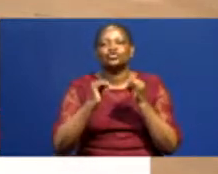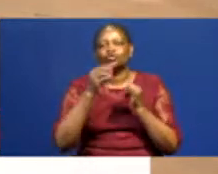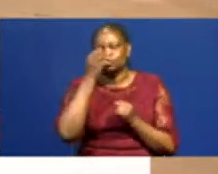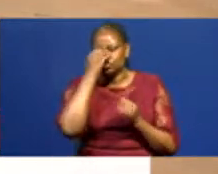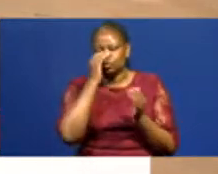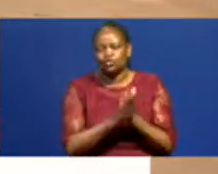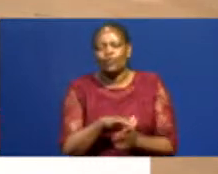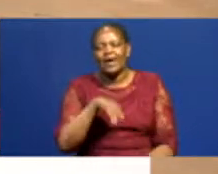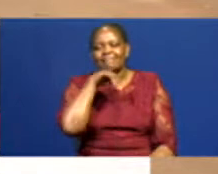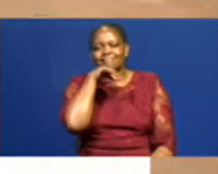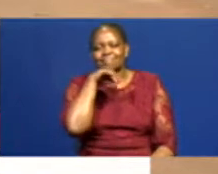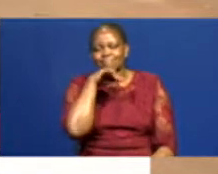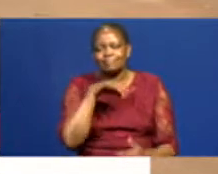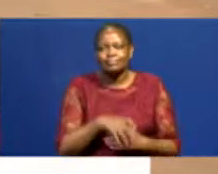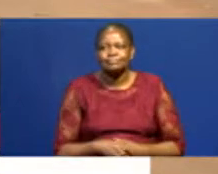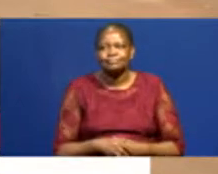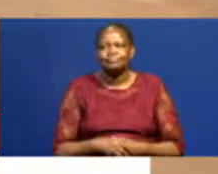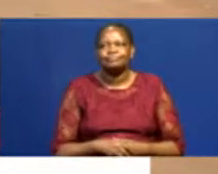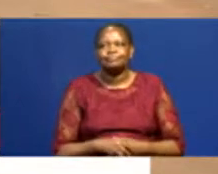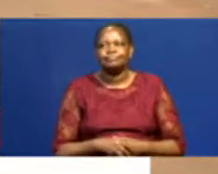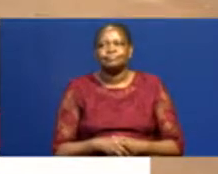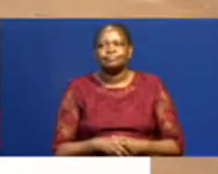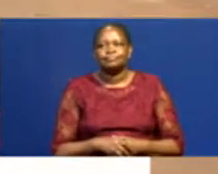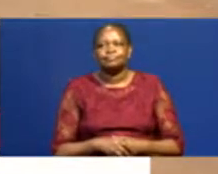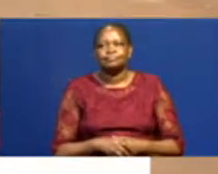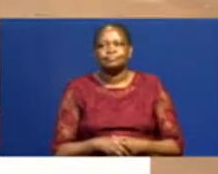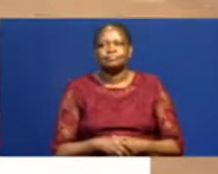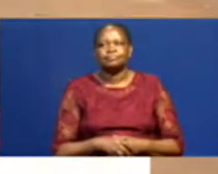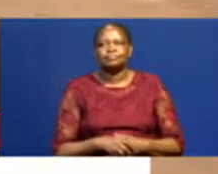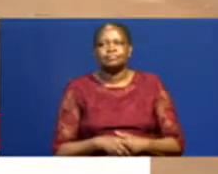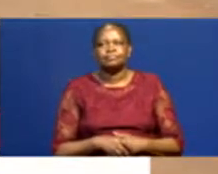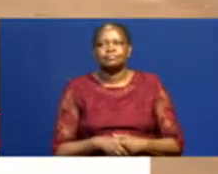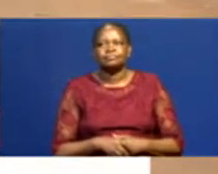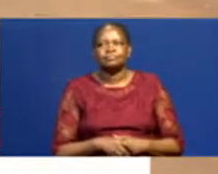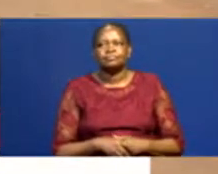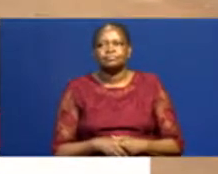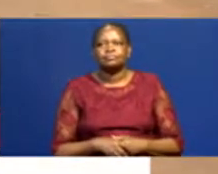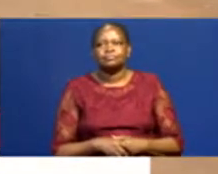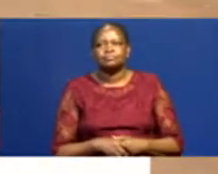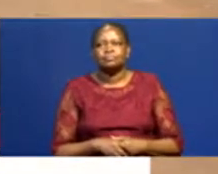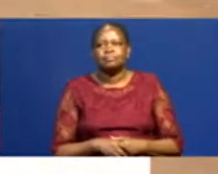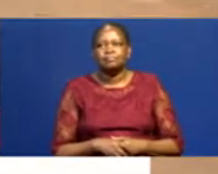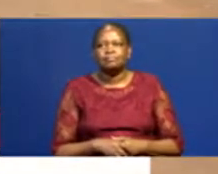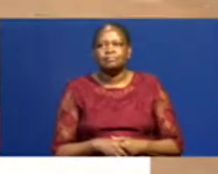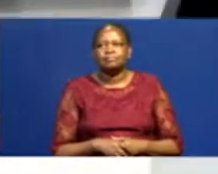leader Raila Amolo Odinga. Abdiaziz Hashim from the Bomas of Kenya, Prime Edition.